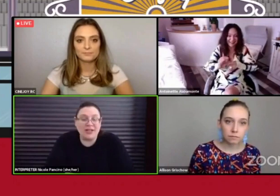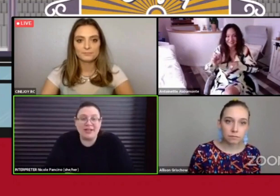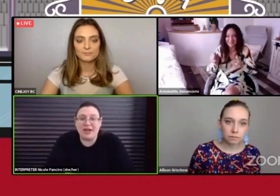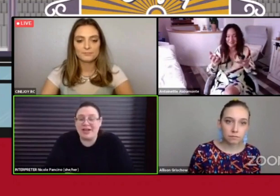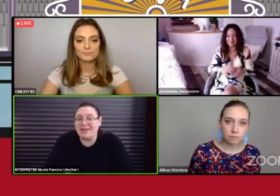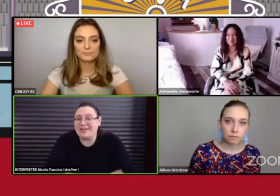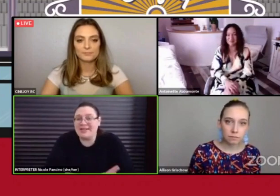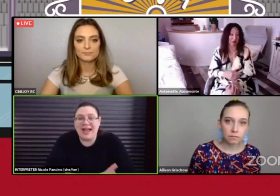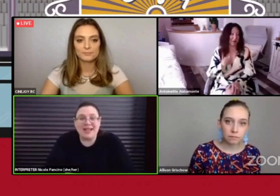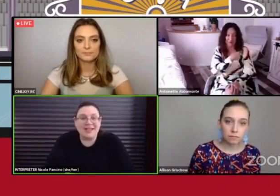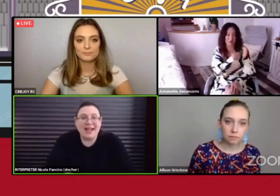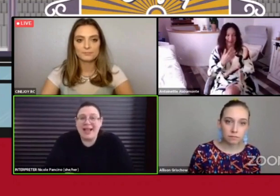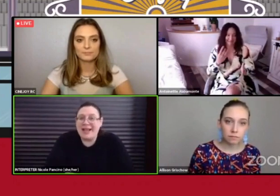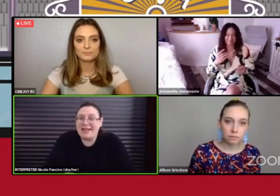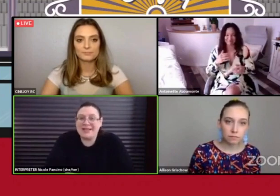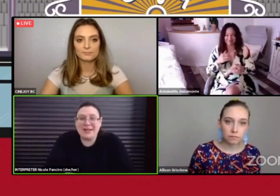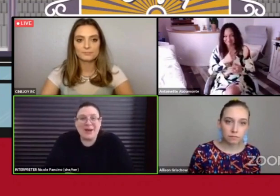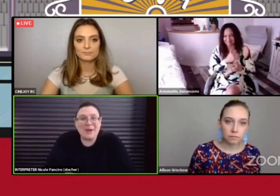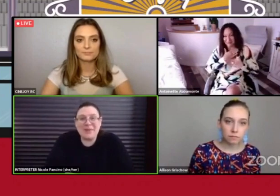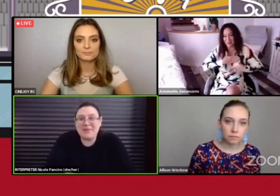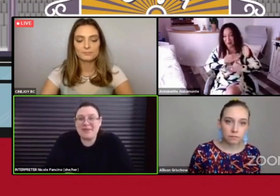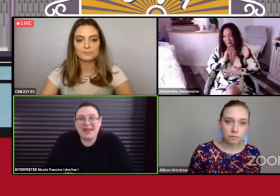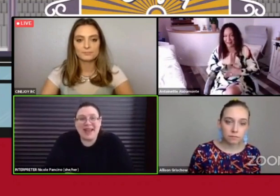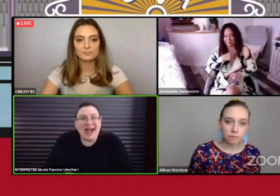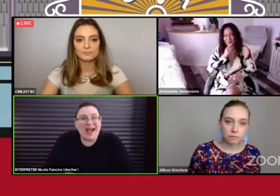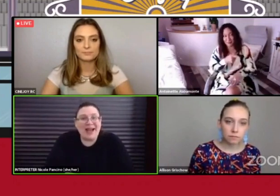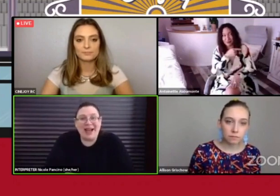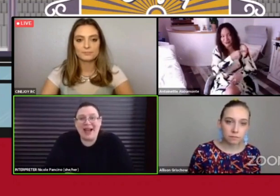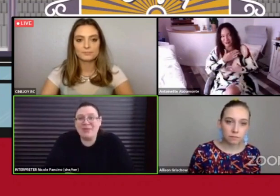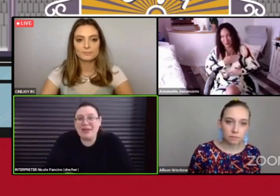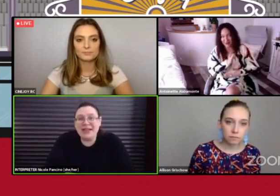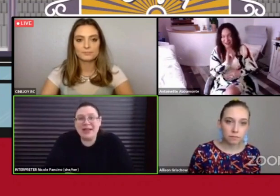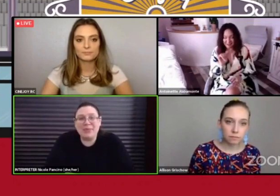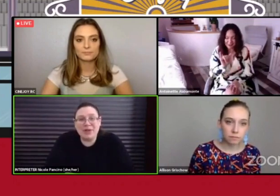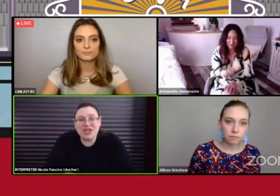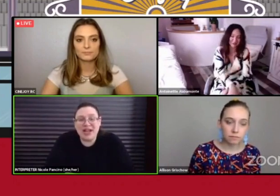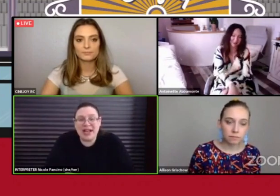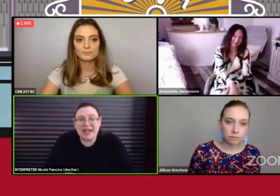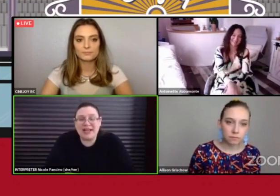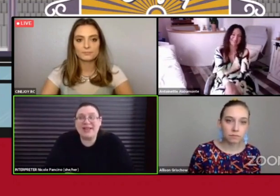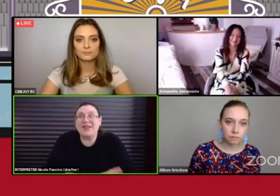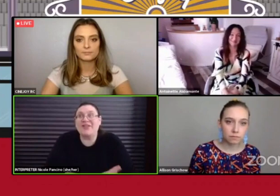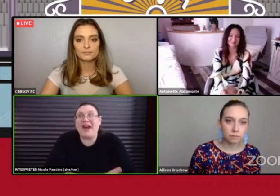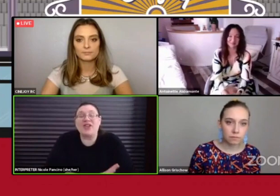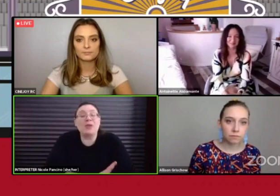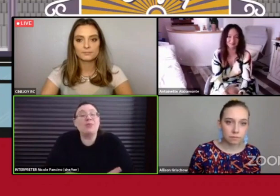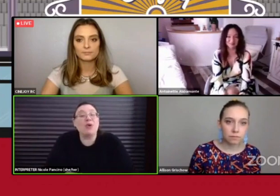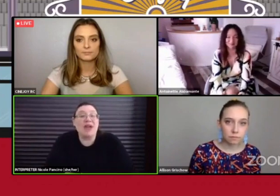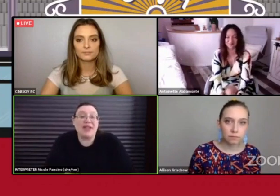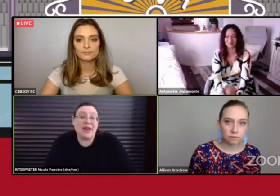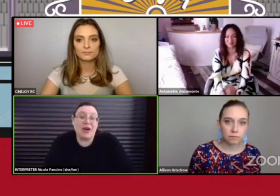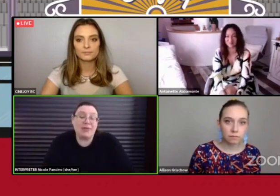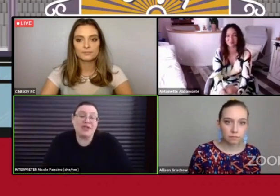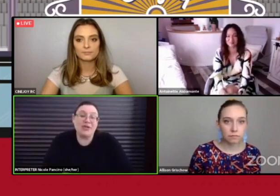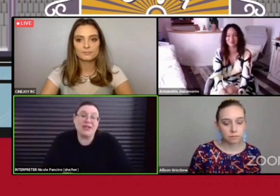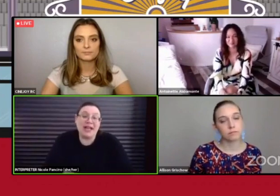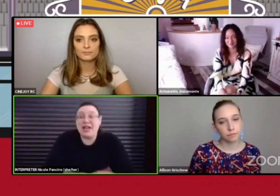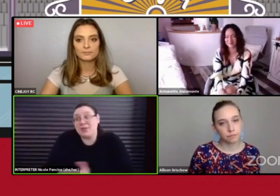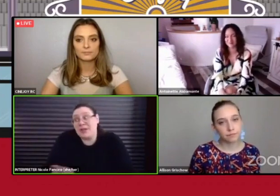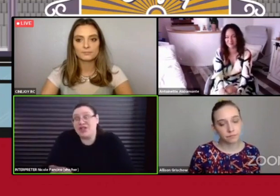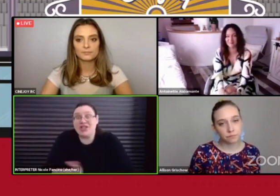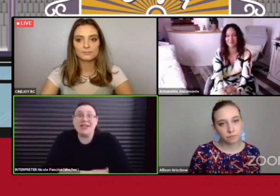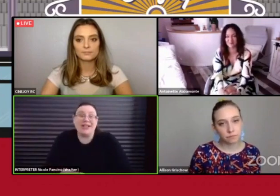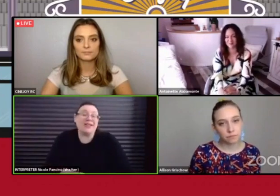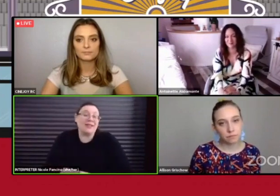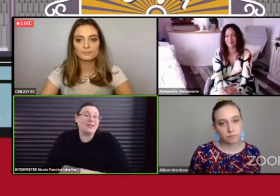got on on set so yeah i really appreciated the fact that we both had that opportunity